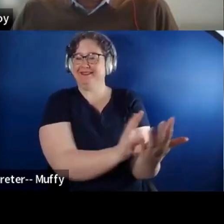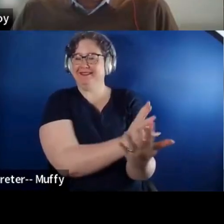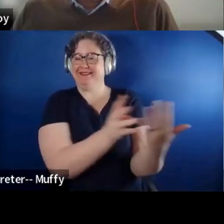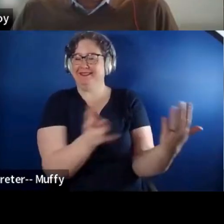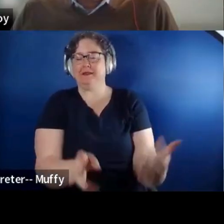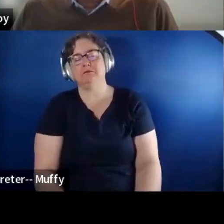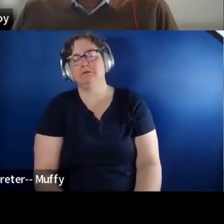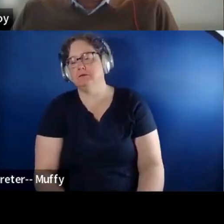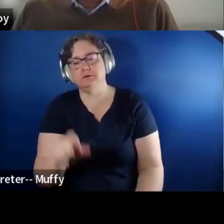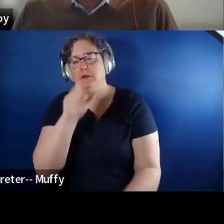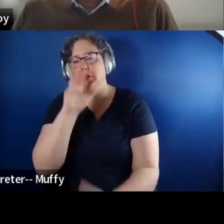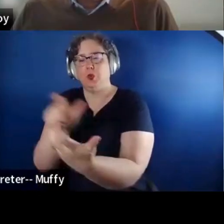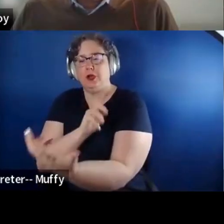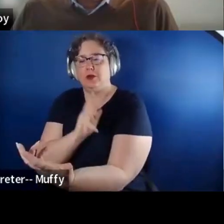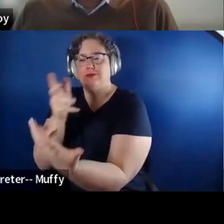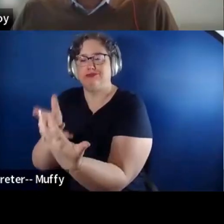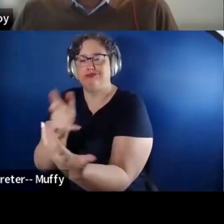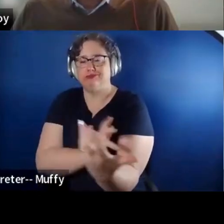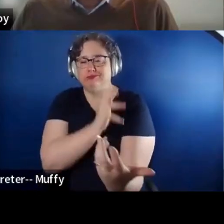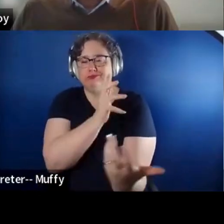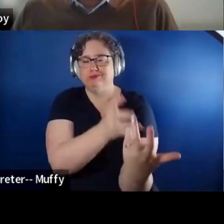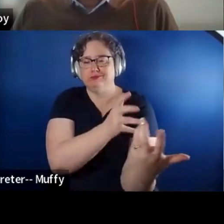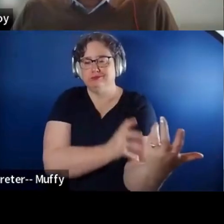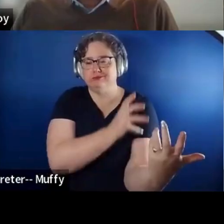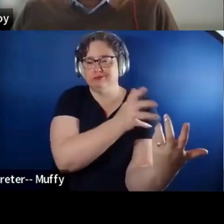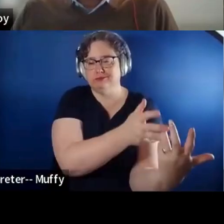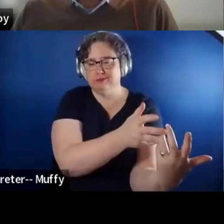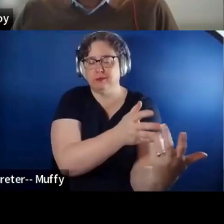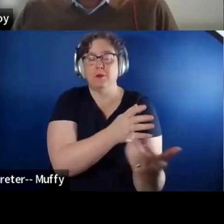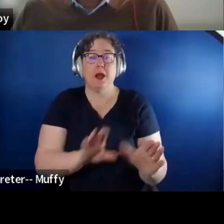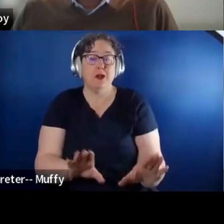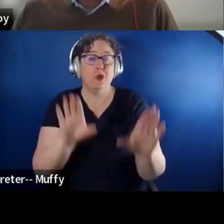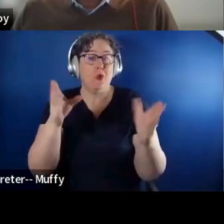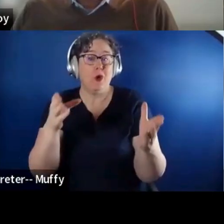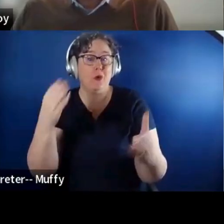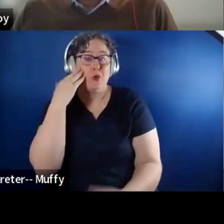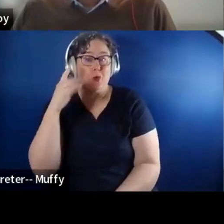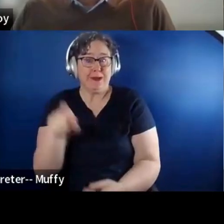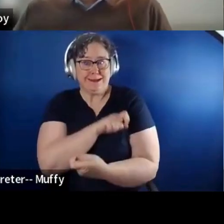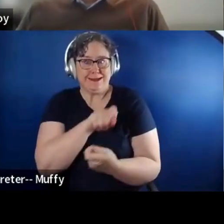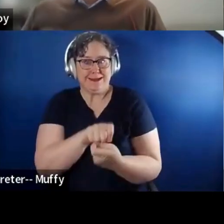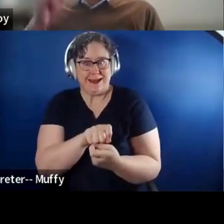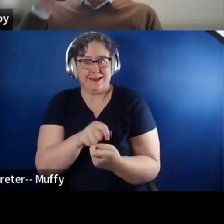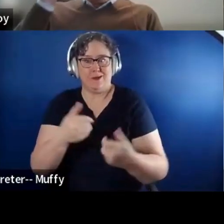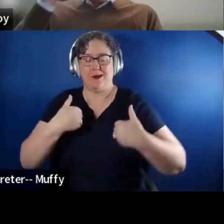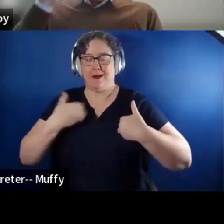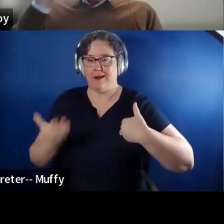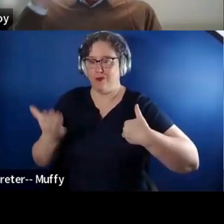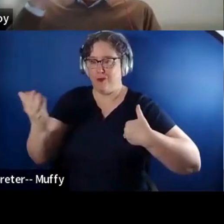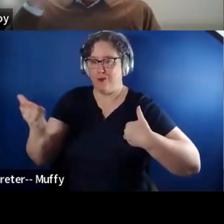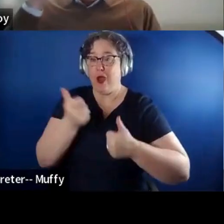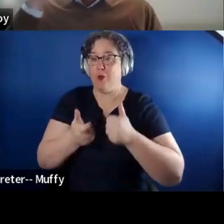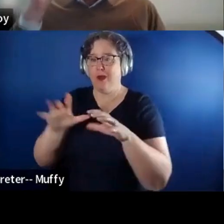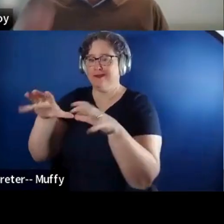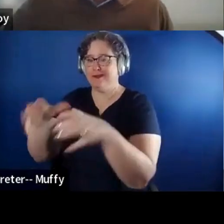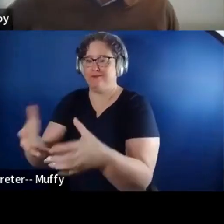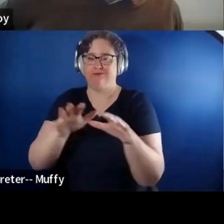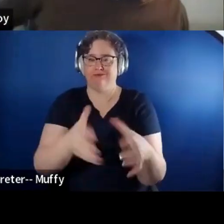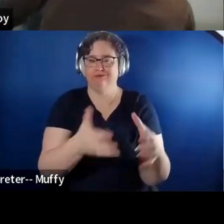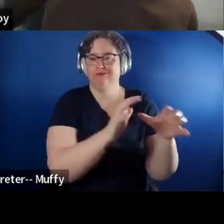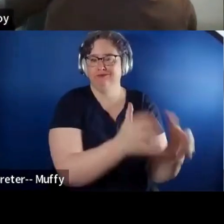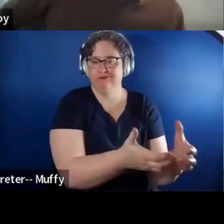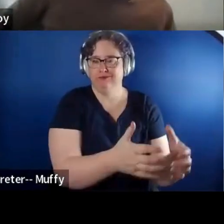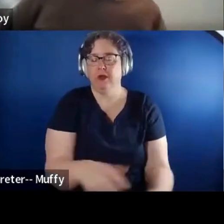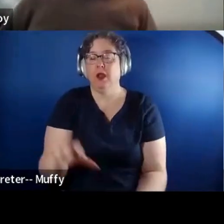it, but that's a great way for you to know exactly what you have to offer and understand which buckets do they fall into. So for